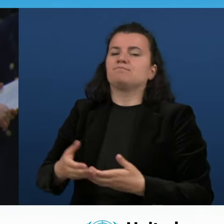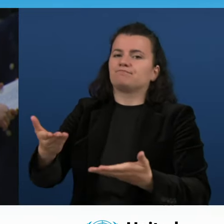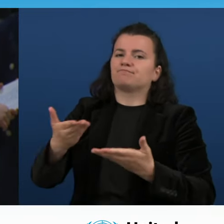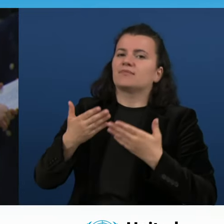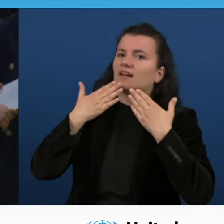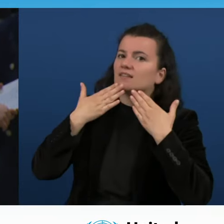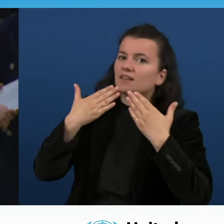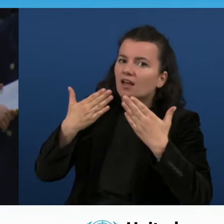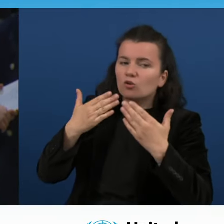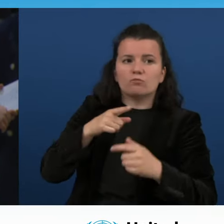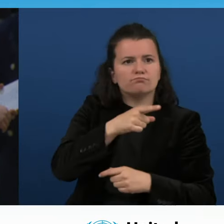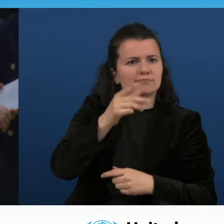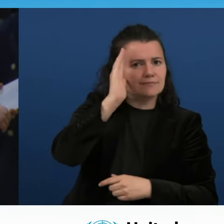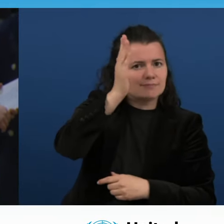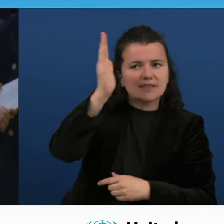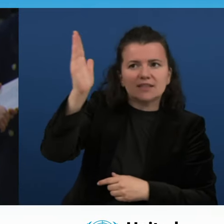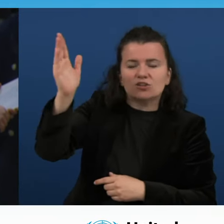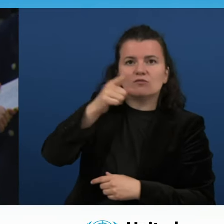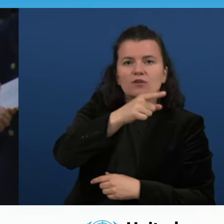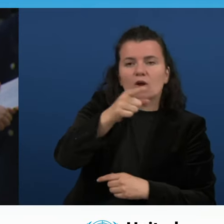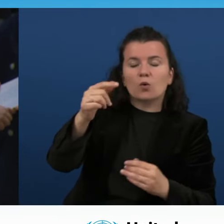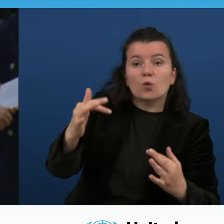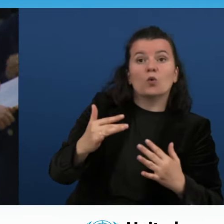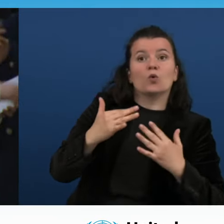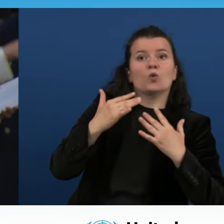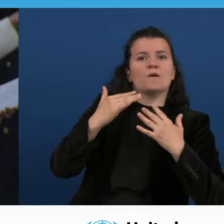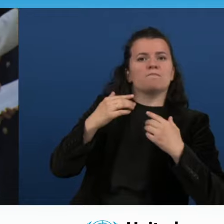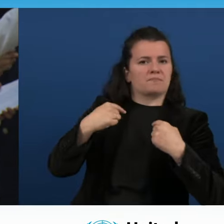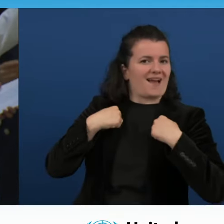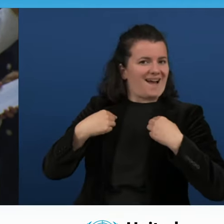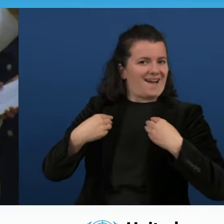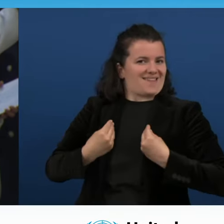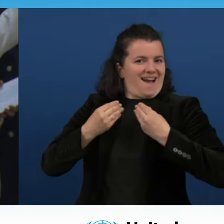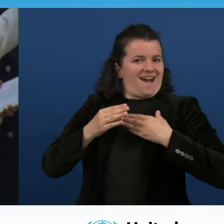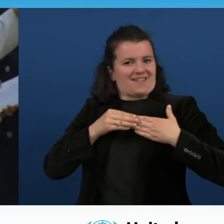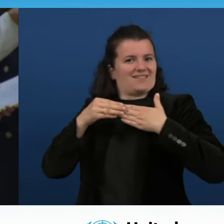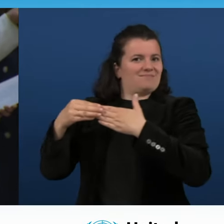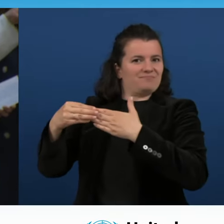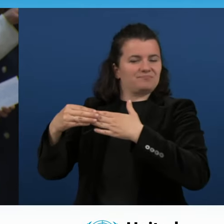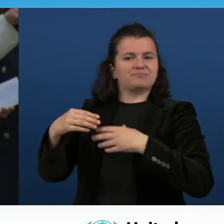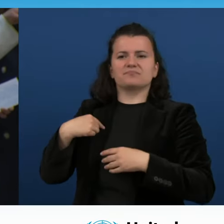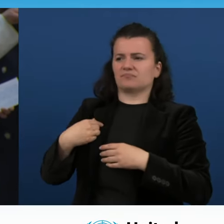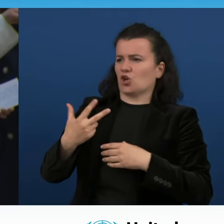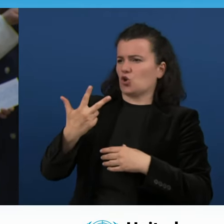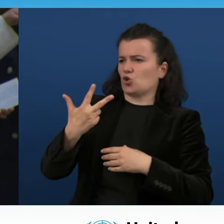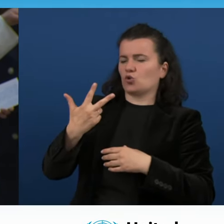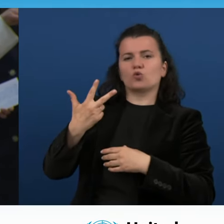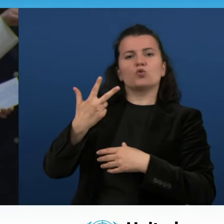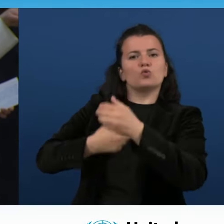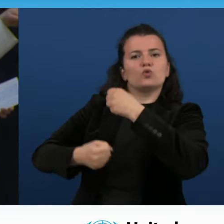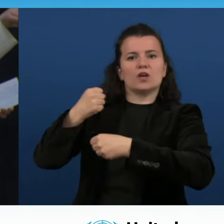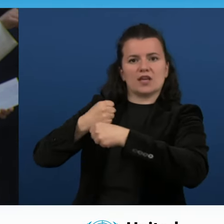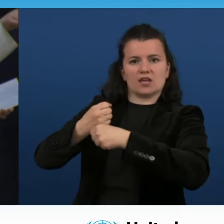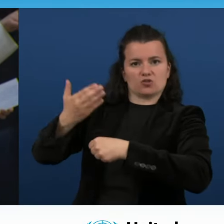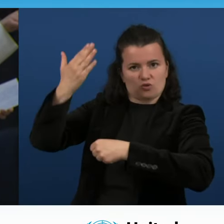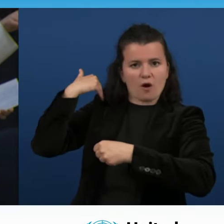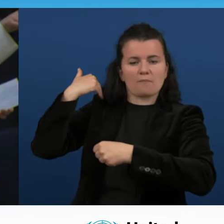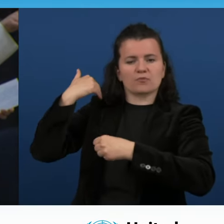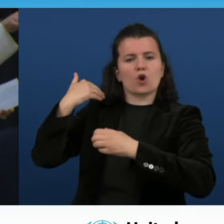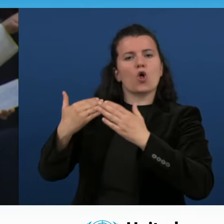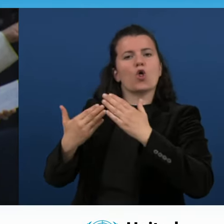myself. I co-founded a nonprofit 2 years ago with my friend Renata, called it Blossom Project, which aims